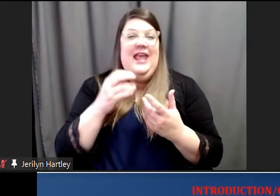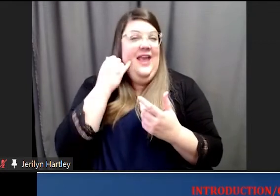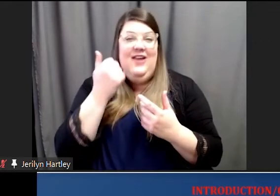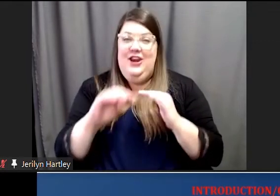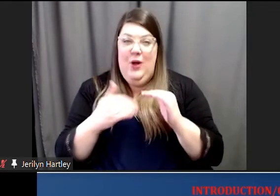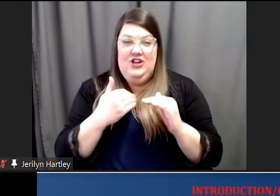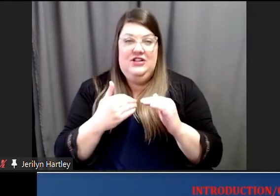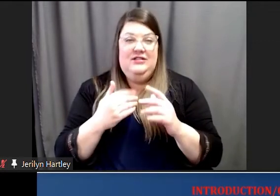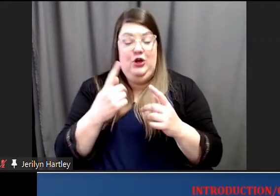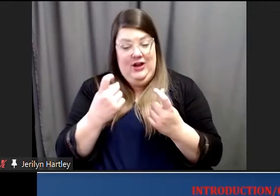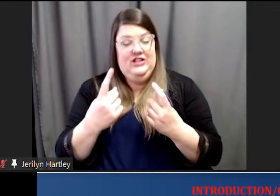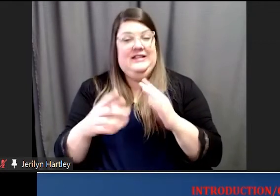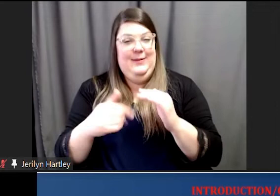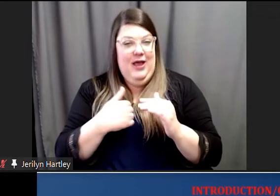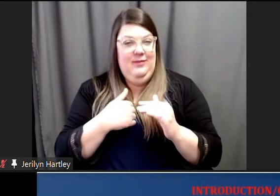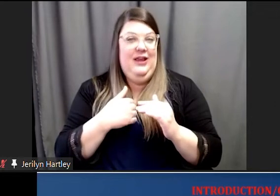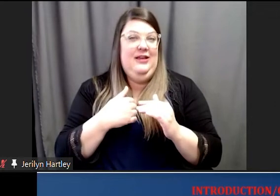ask them at the end. Thank you.